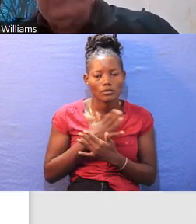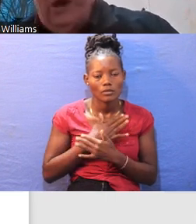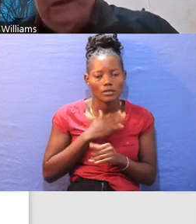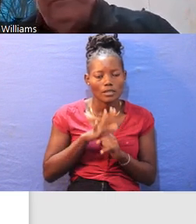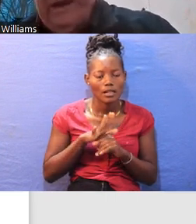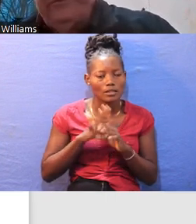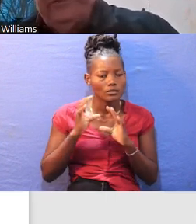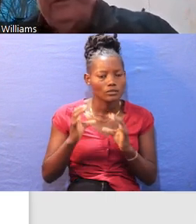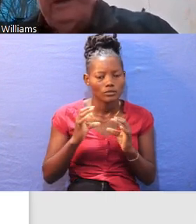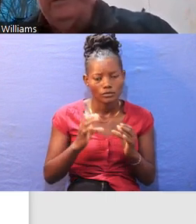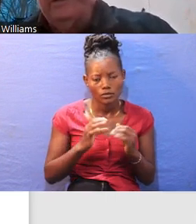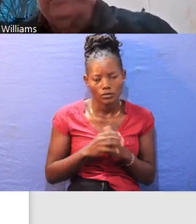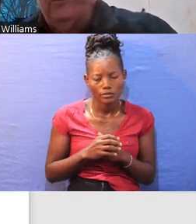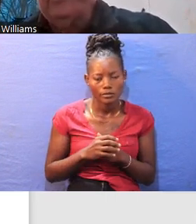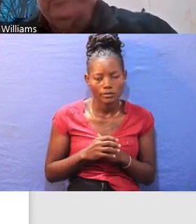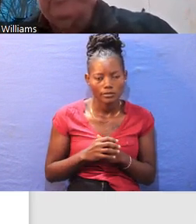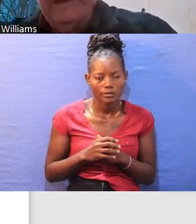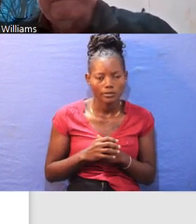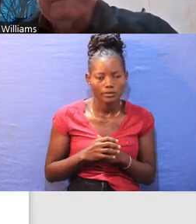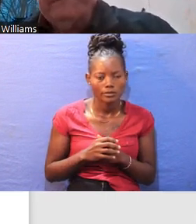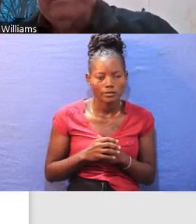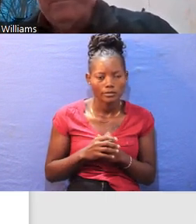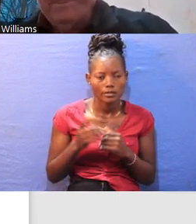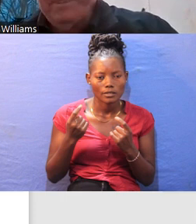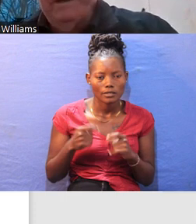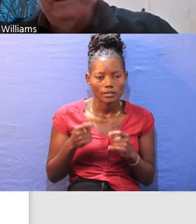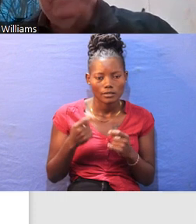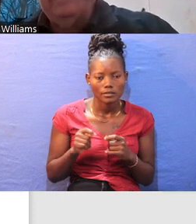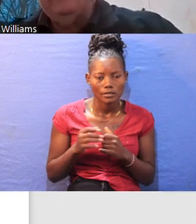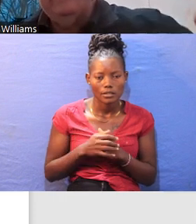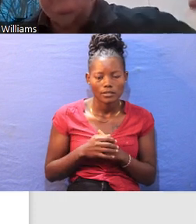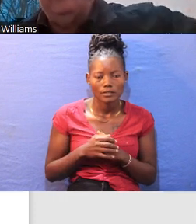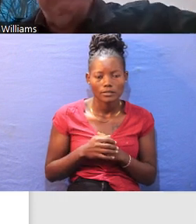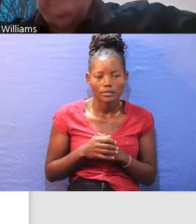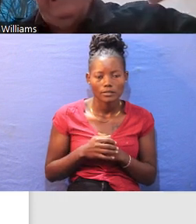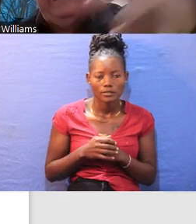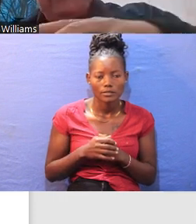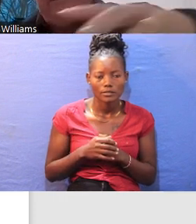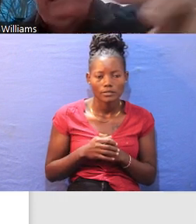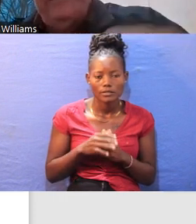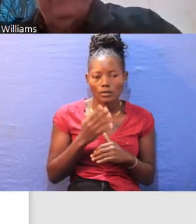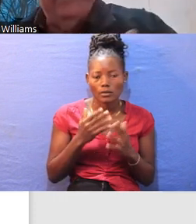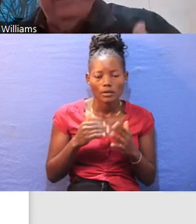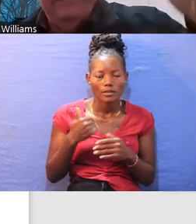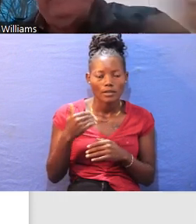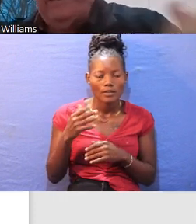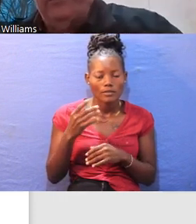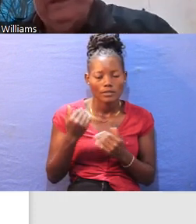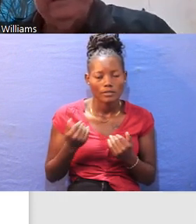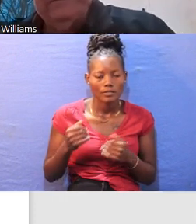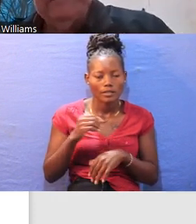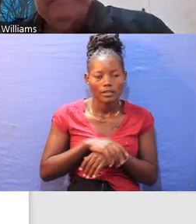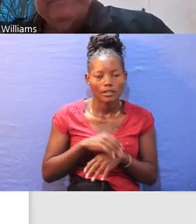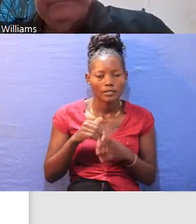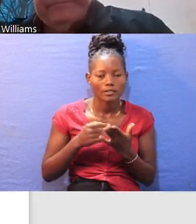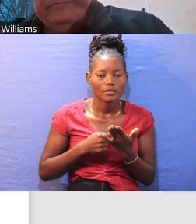before Charlie Francis, a lot of coaches, they tended to bleed everything together every day of the